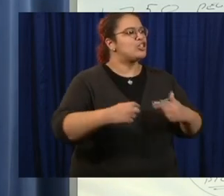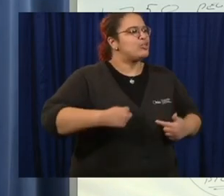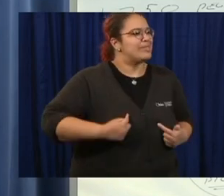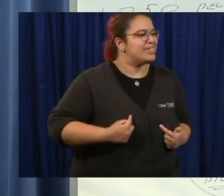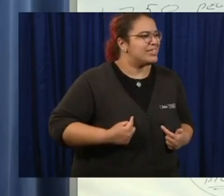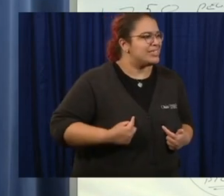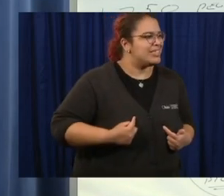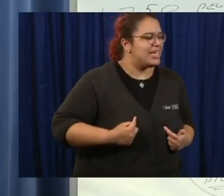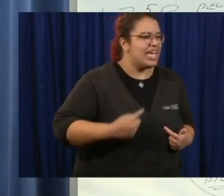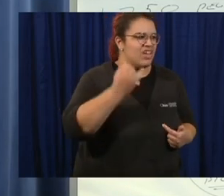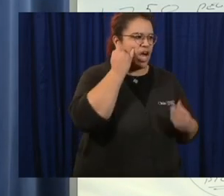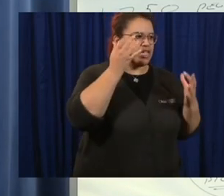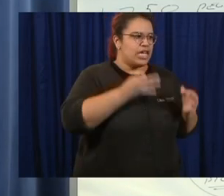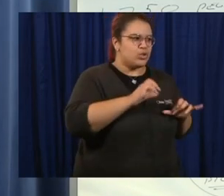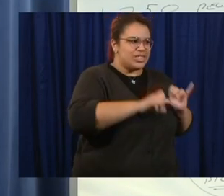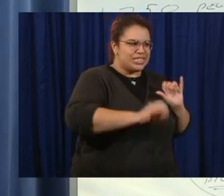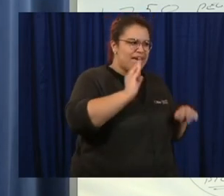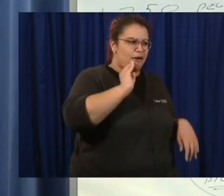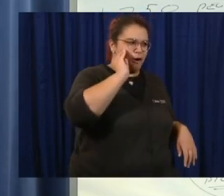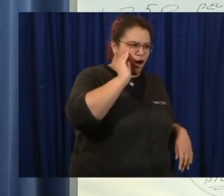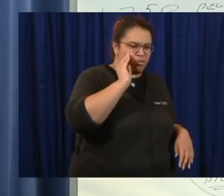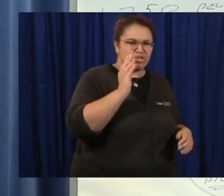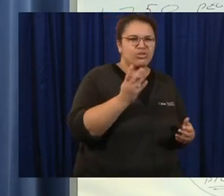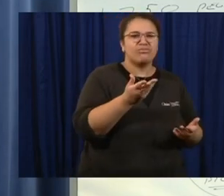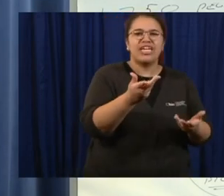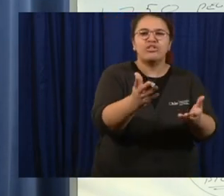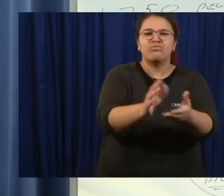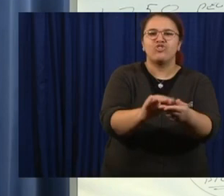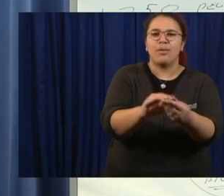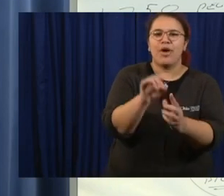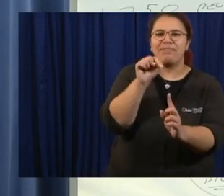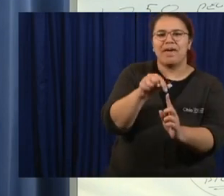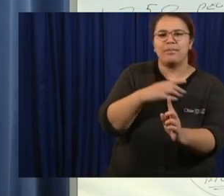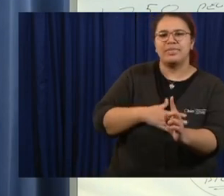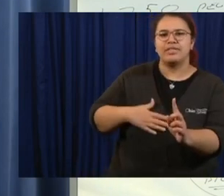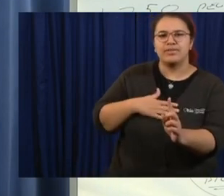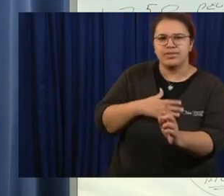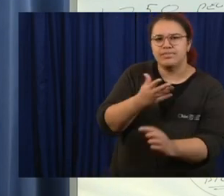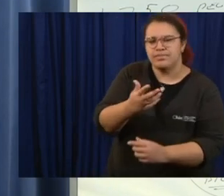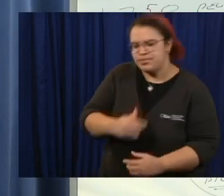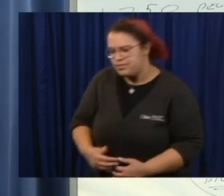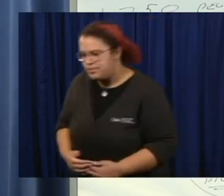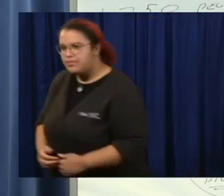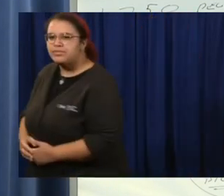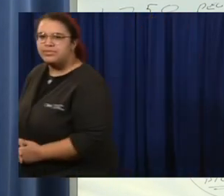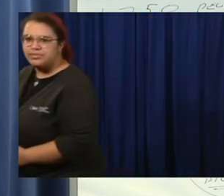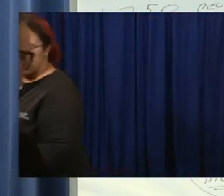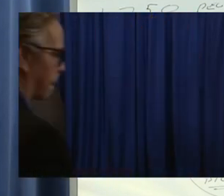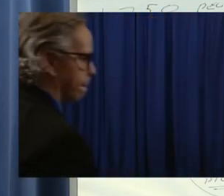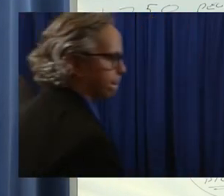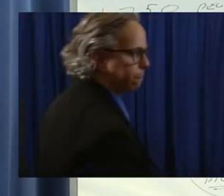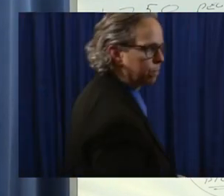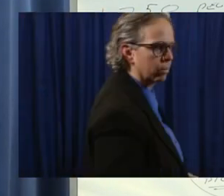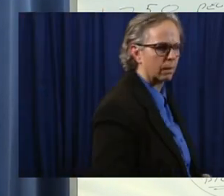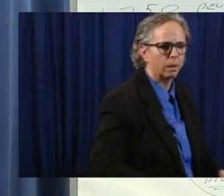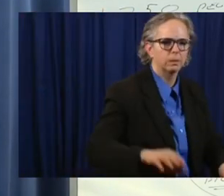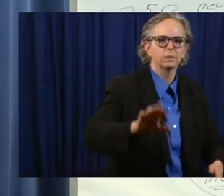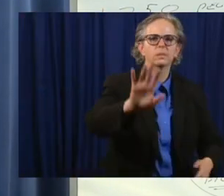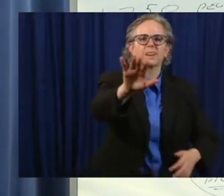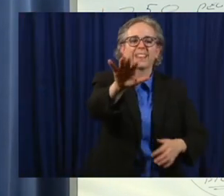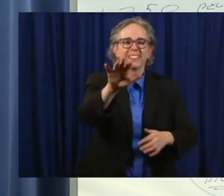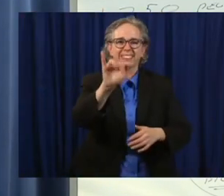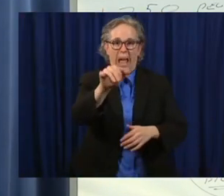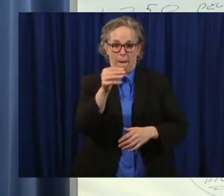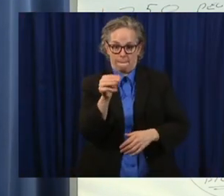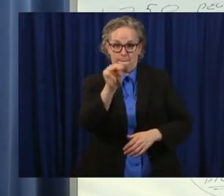Well, part of what we're going to do, and we'll have this announcement on Monday, and we'll outline exactly where we're going to